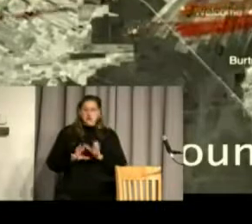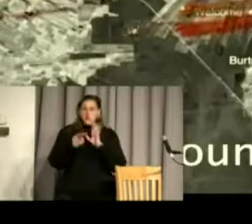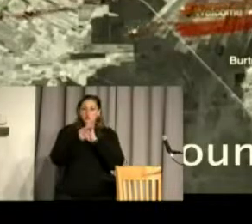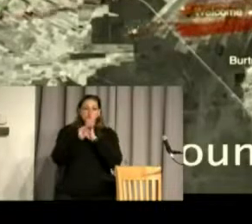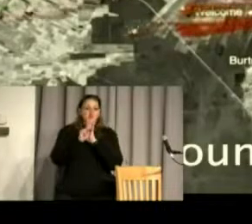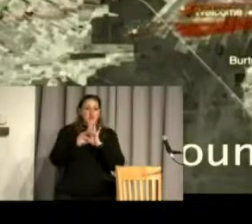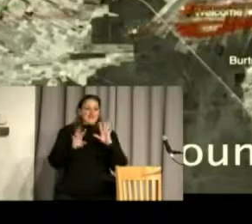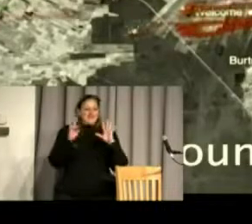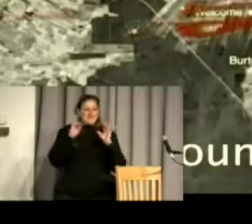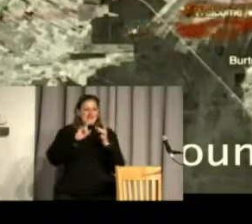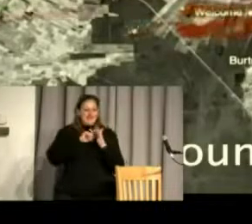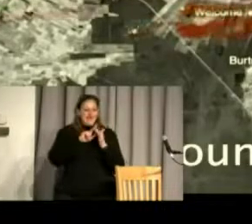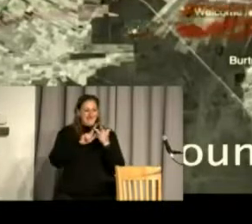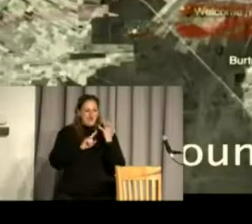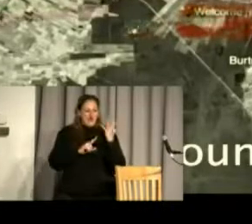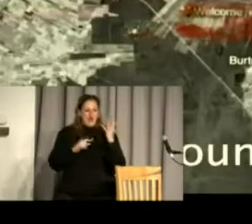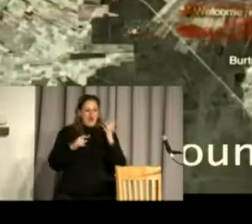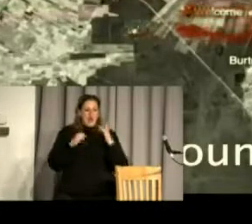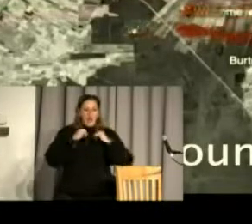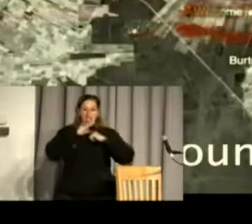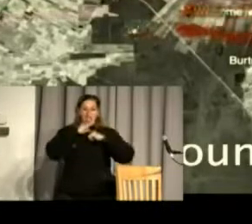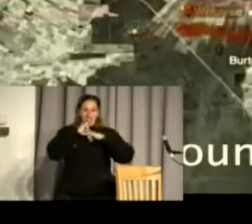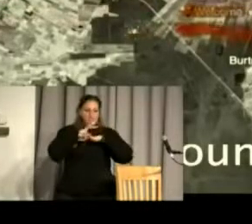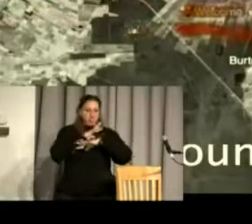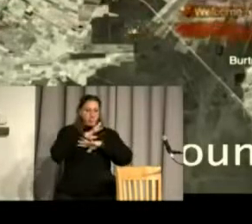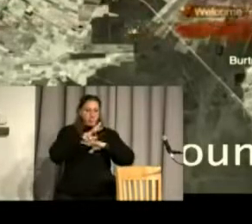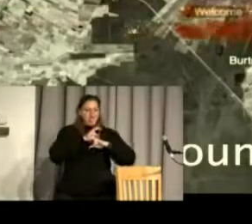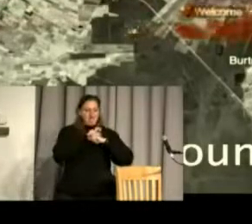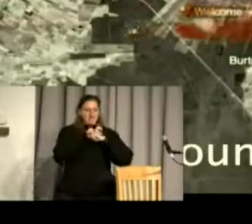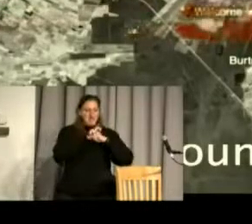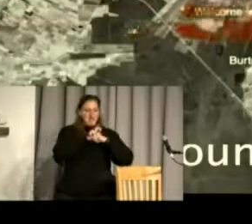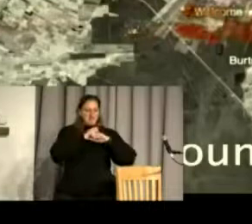6 different criteria in toxic air emissions,